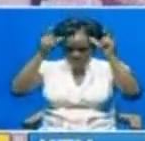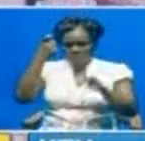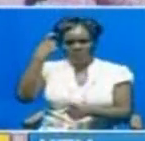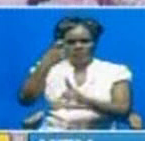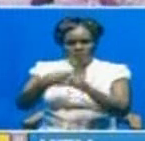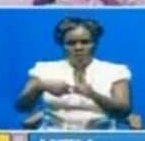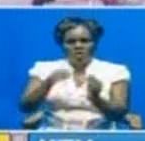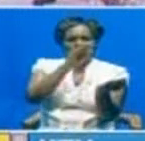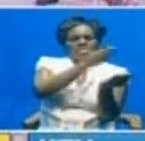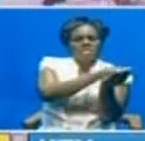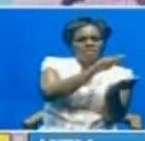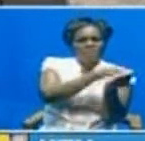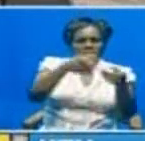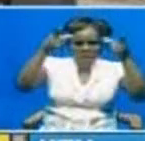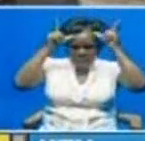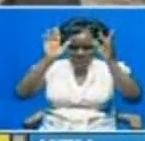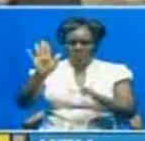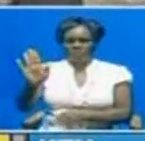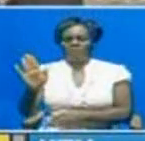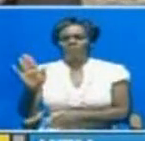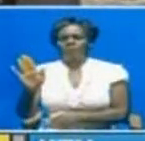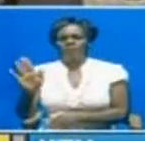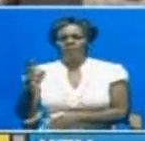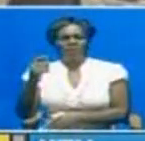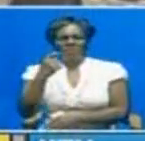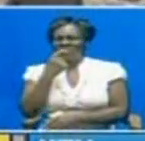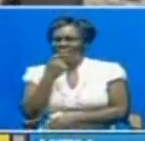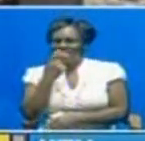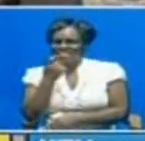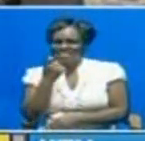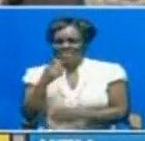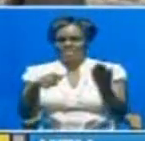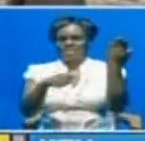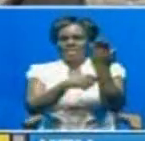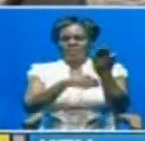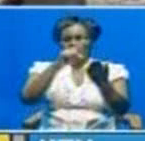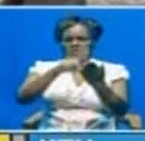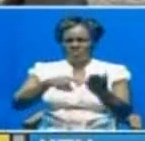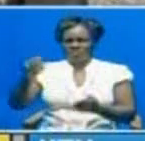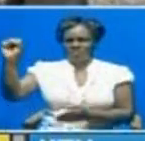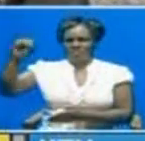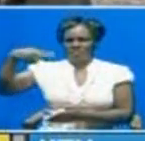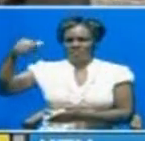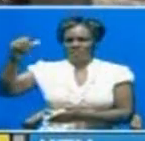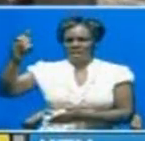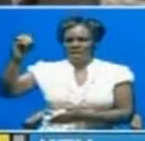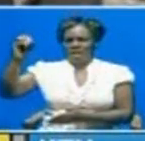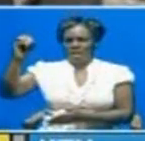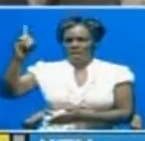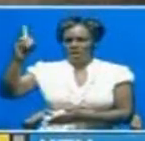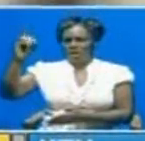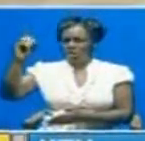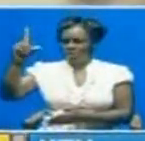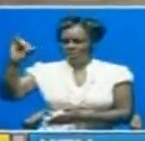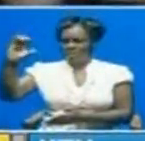for breeding their cattle. The white one here is what is called a Charolais. This is a Charolais small